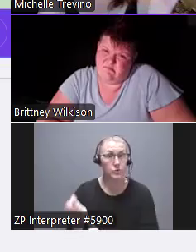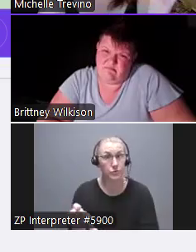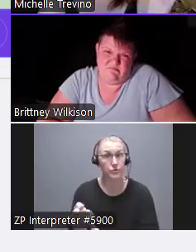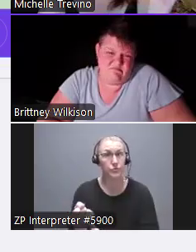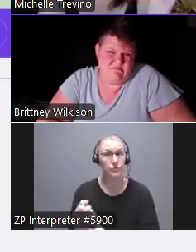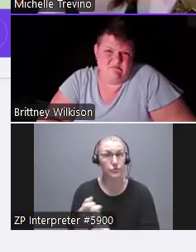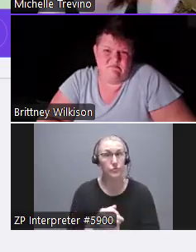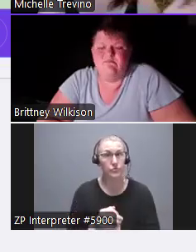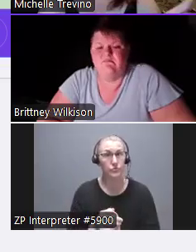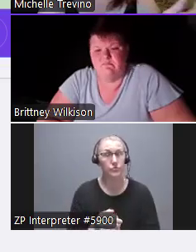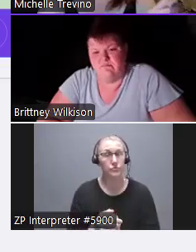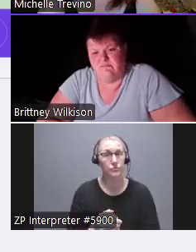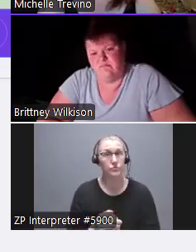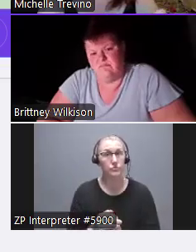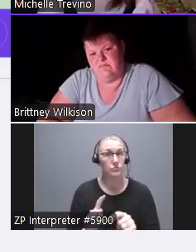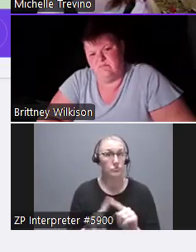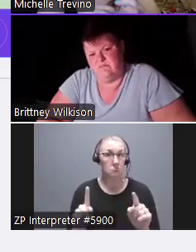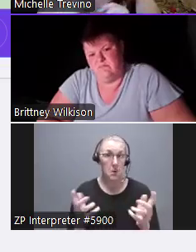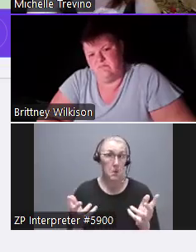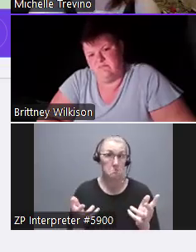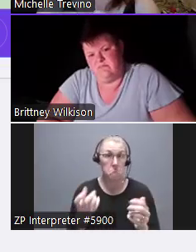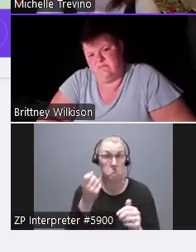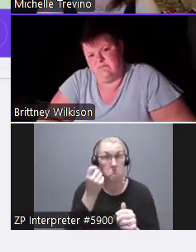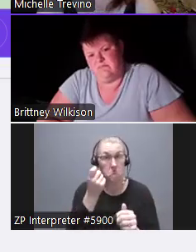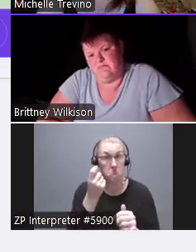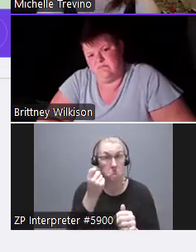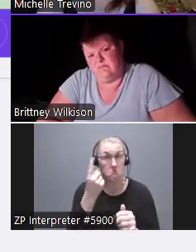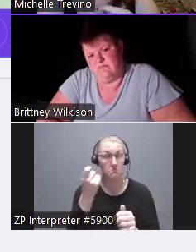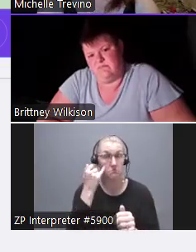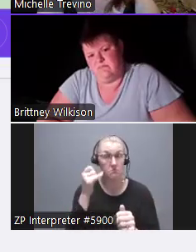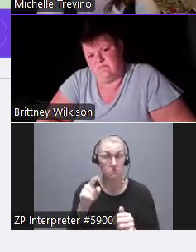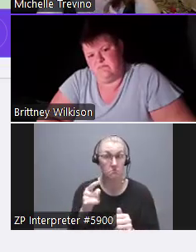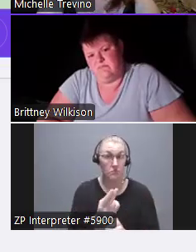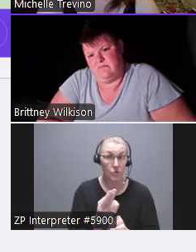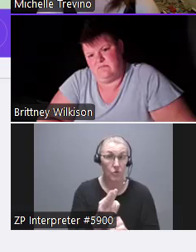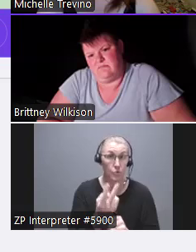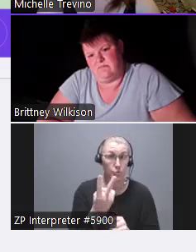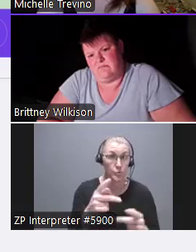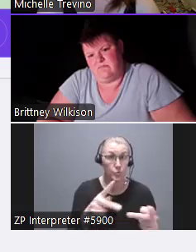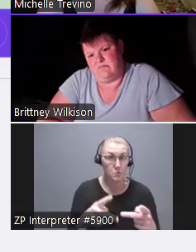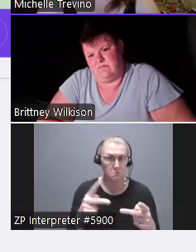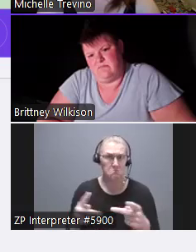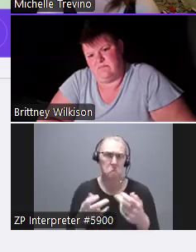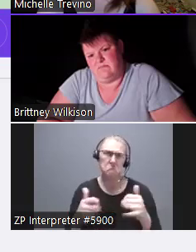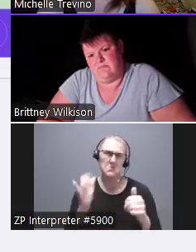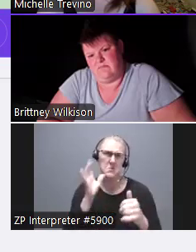But do understand that even if you use these 2 locations, you're still going to get results.